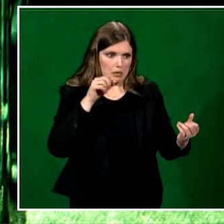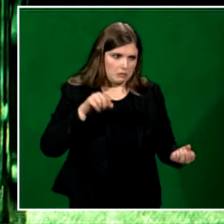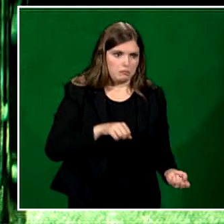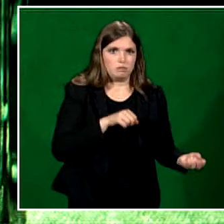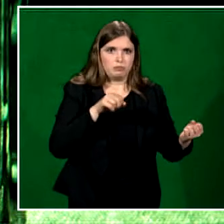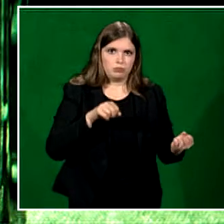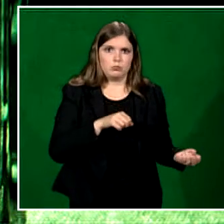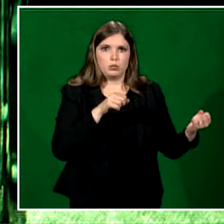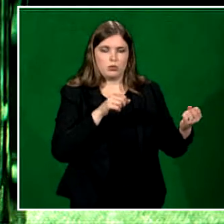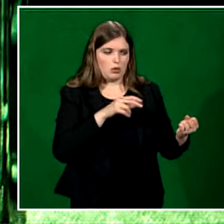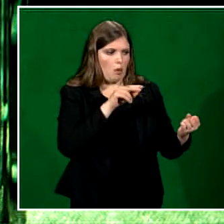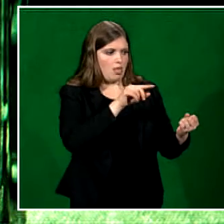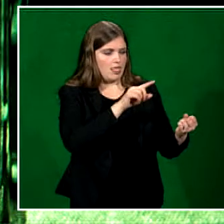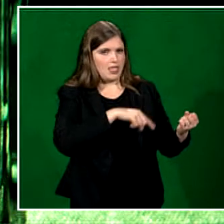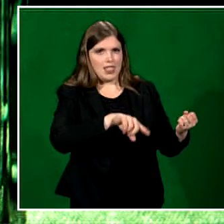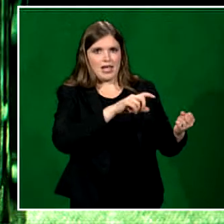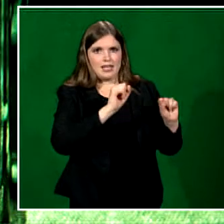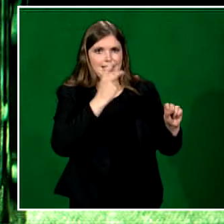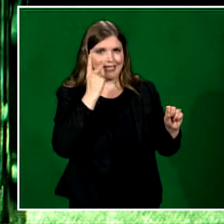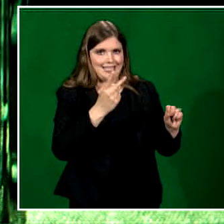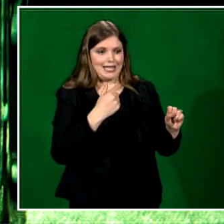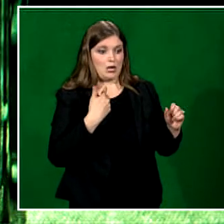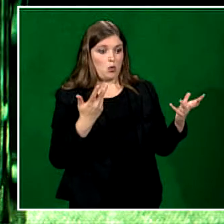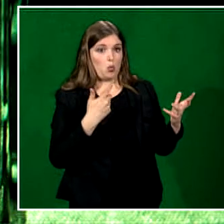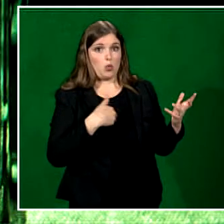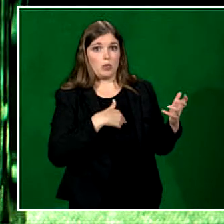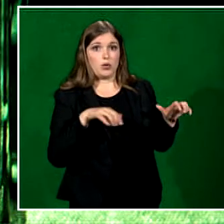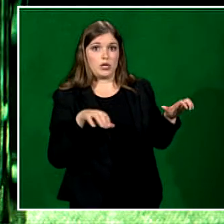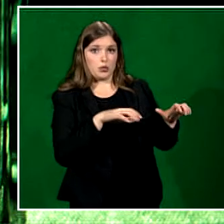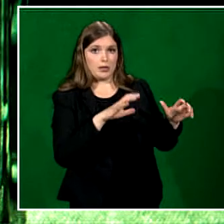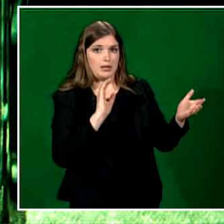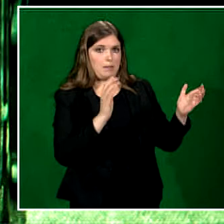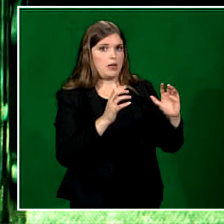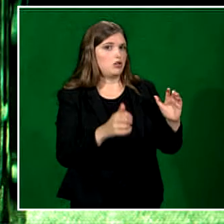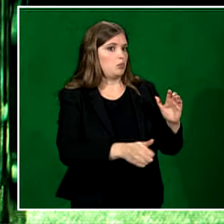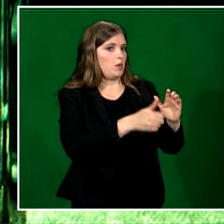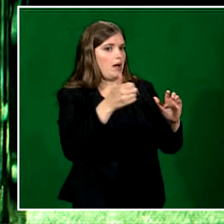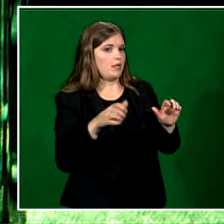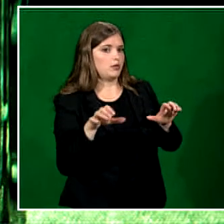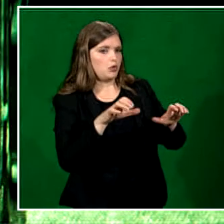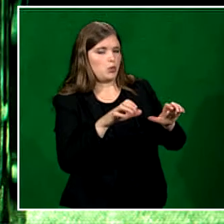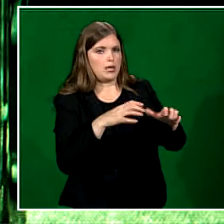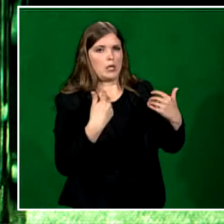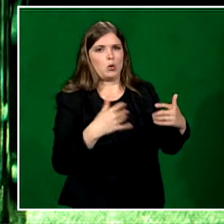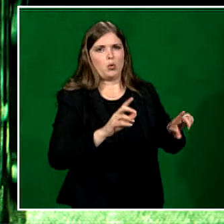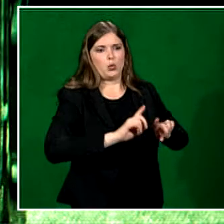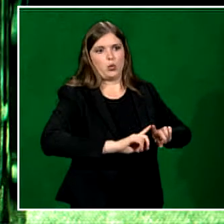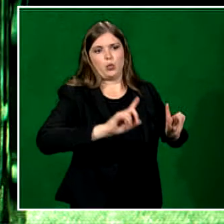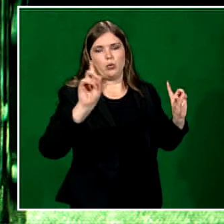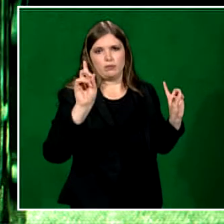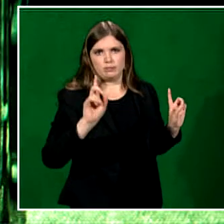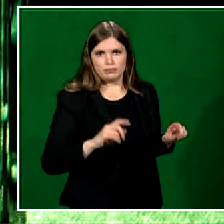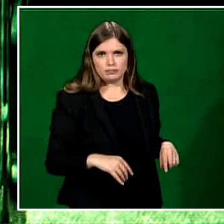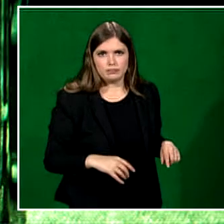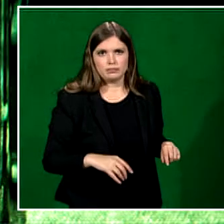at what we are doing compared to what they are also doing, and there is vast difference.